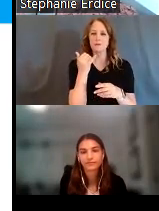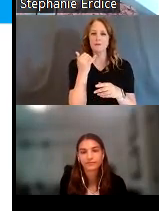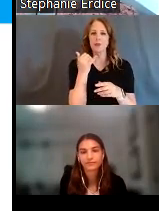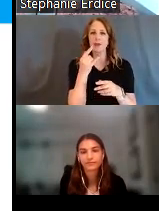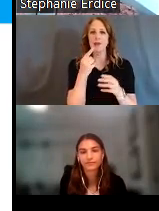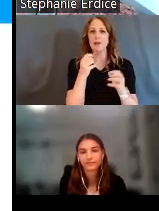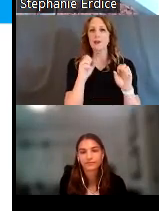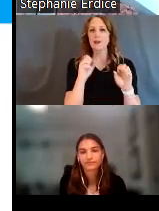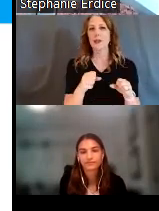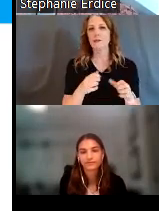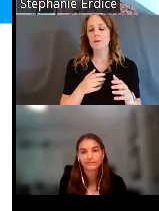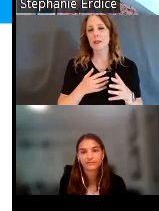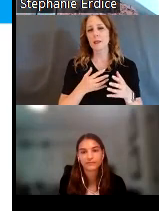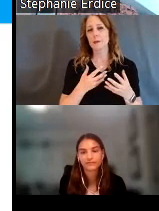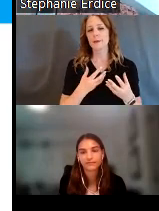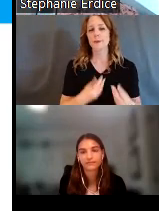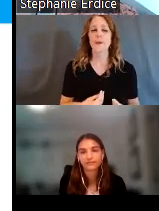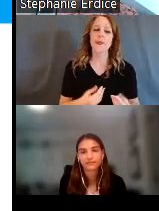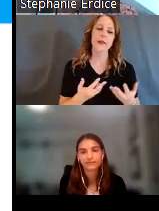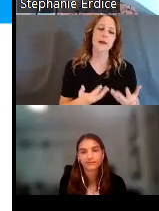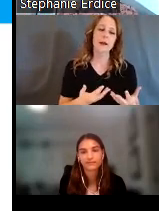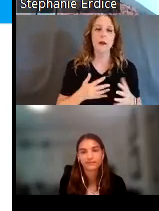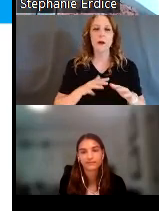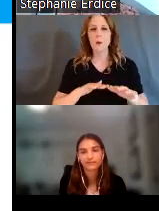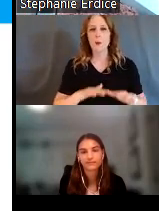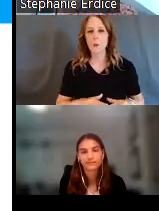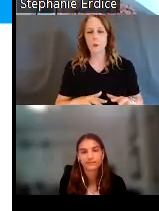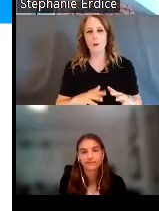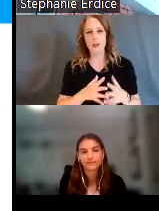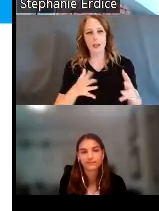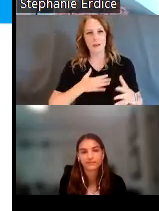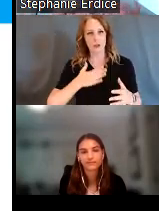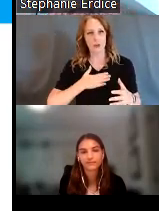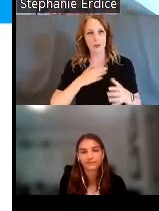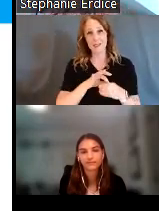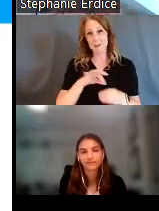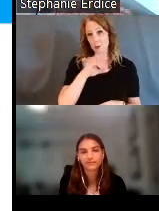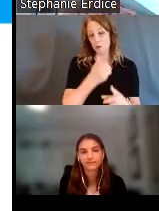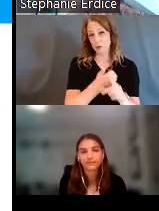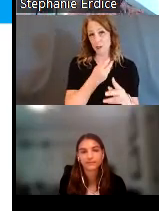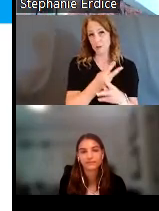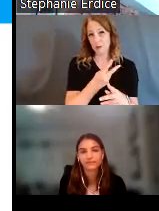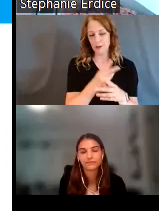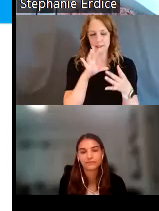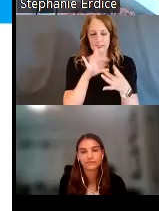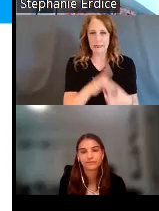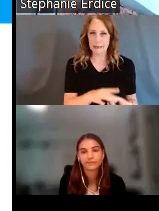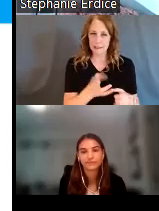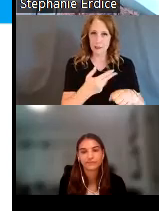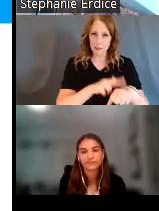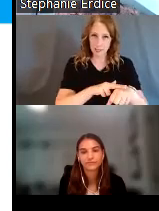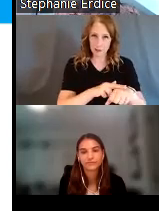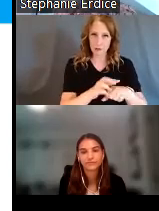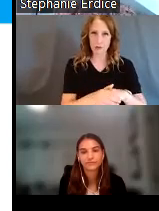also be soothing, or you could be really bring you a lot of joy, or spiritual self-care because you're really getting in getting connected to nature and something